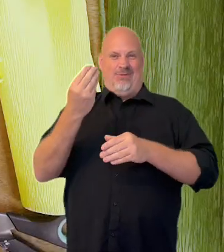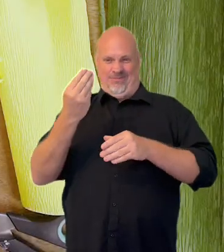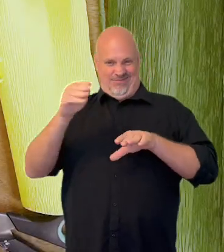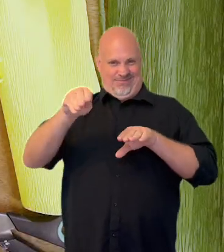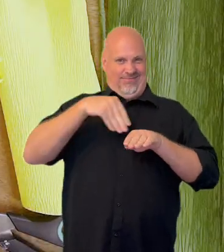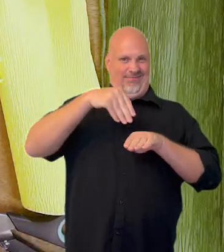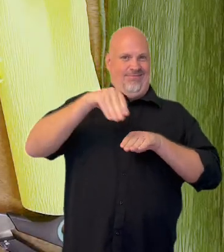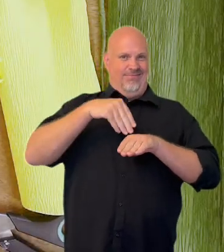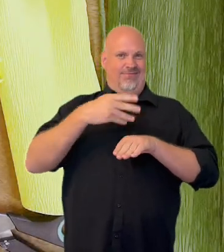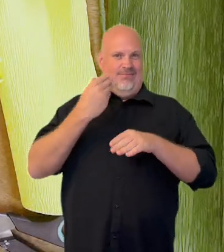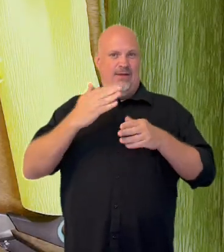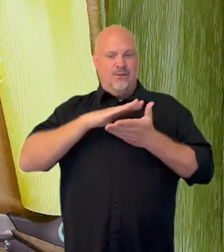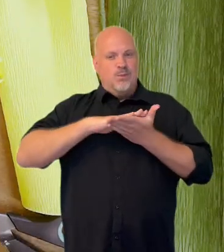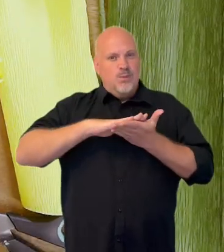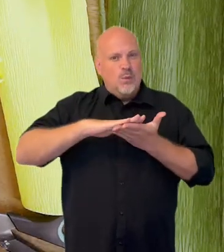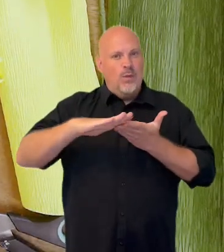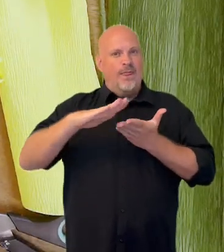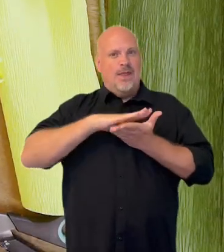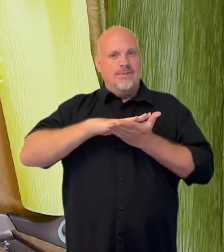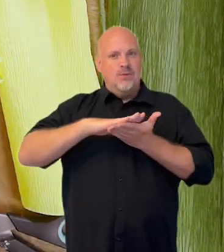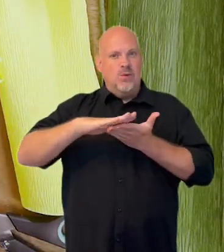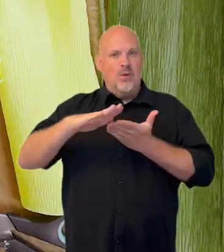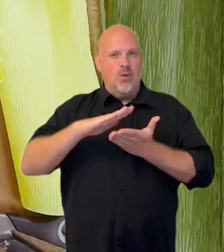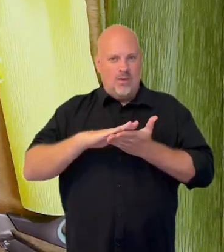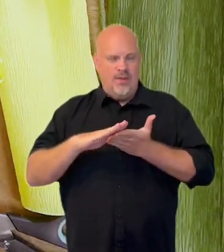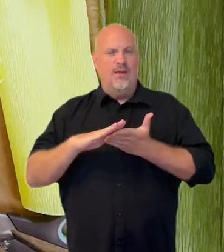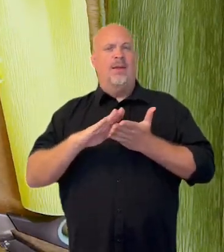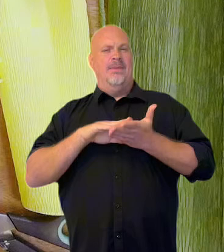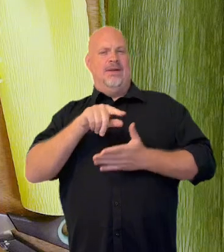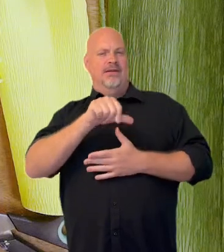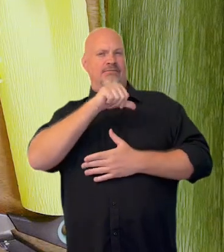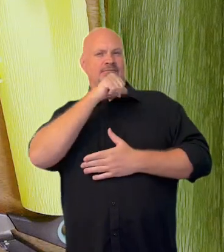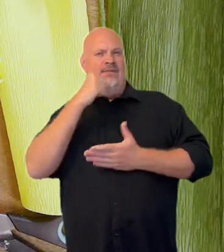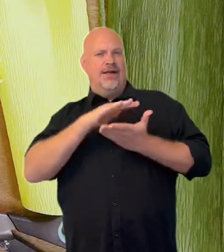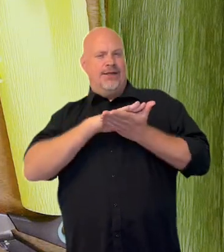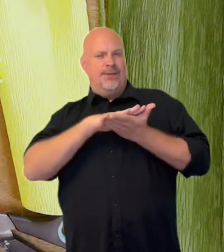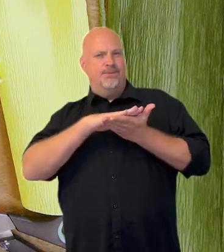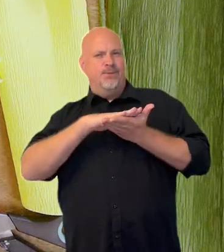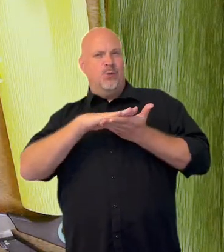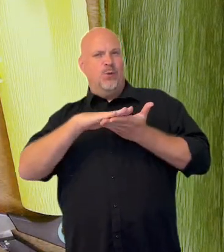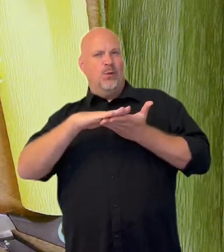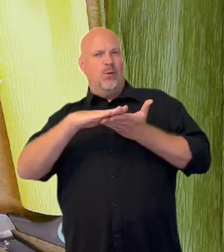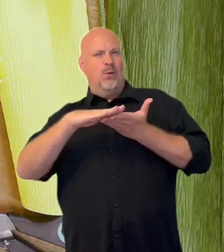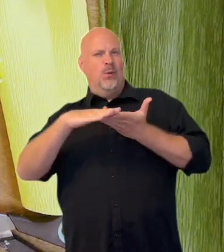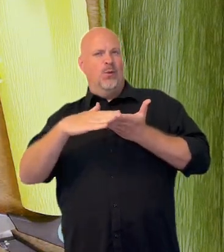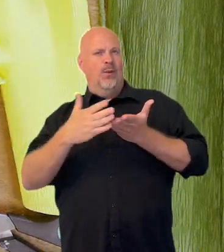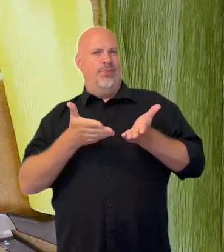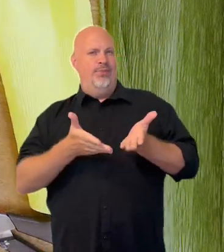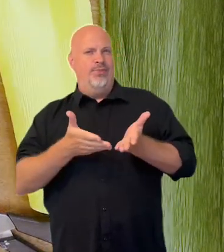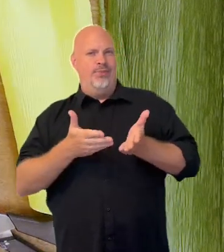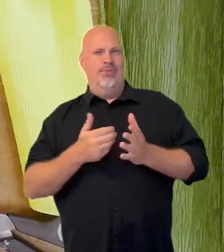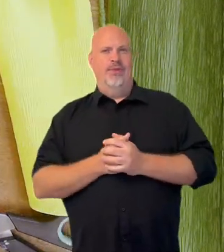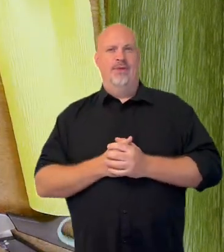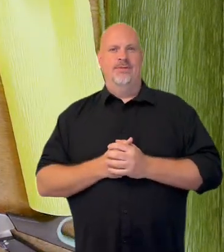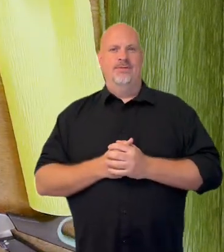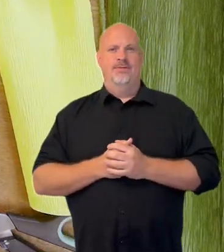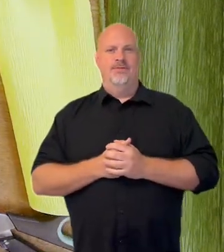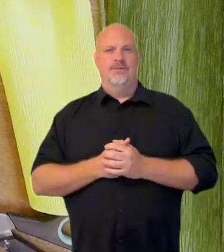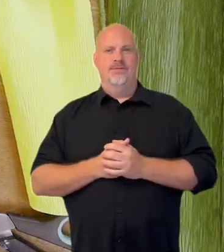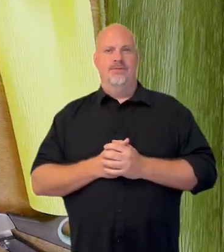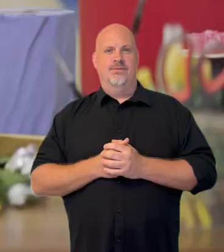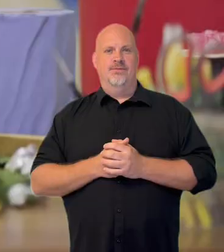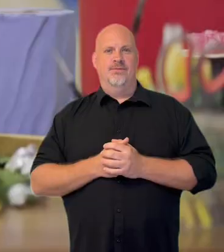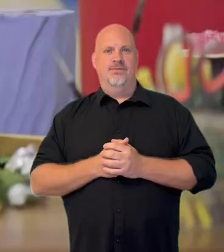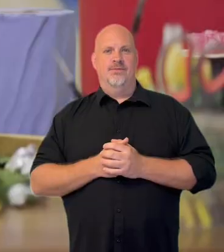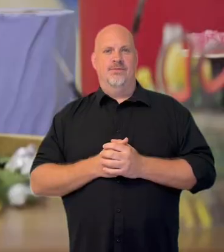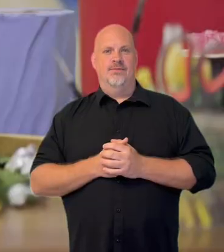smooth it right over so you've got something nice and smooth here. What will happen with this